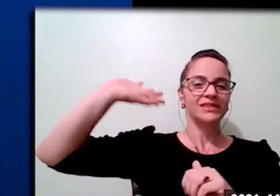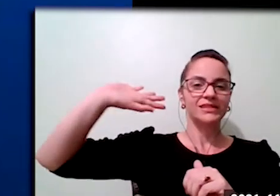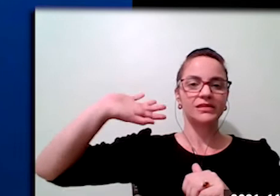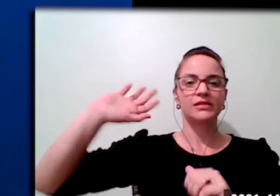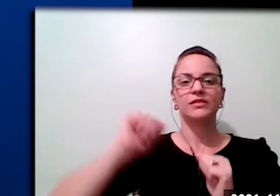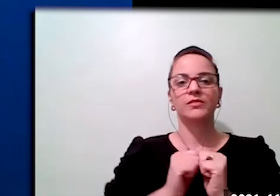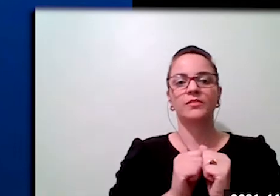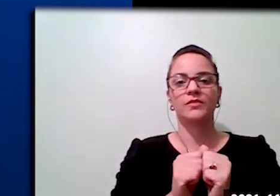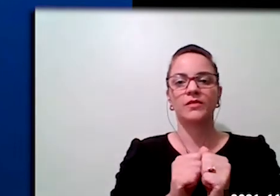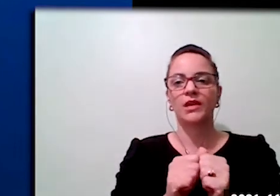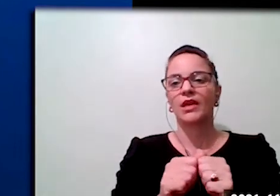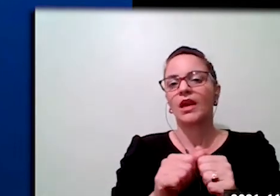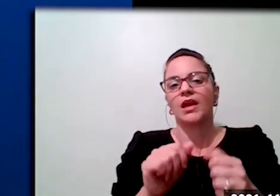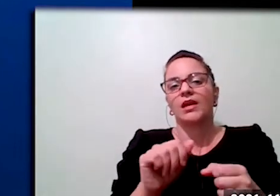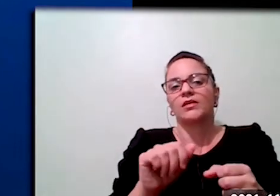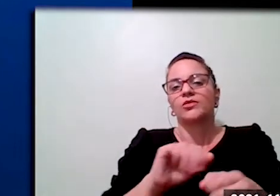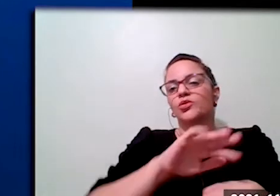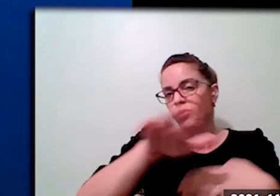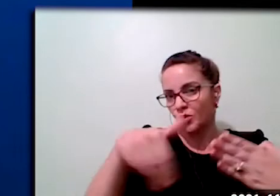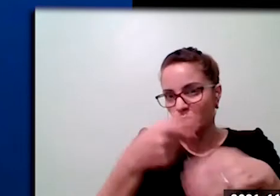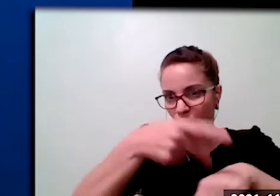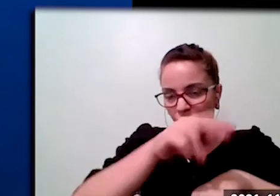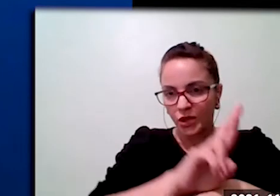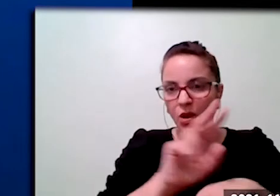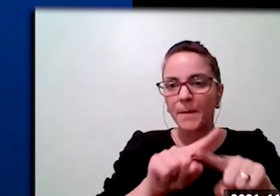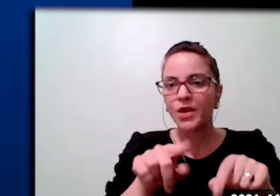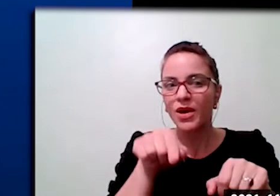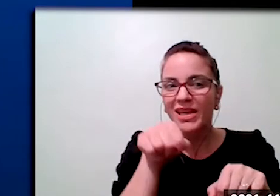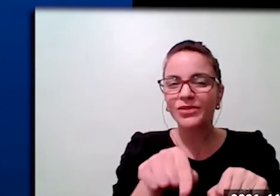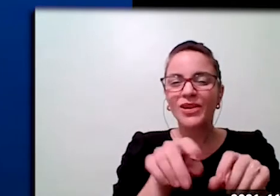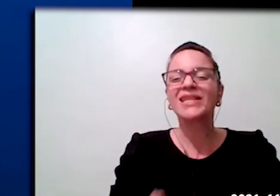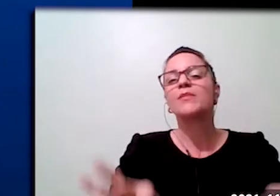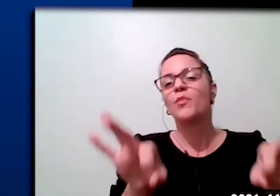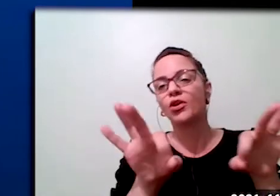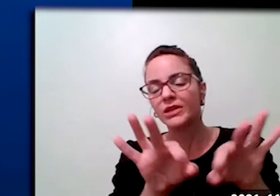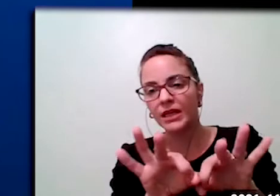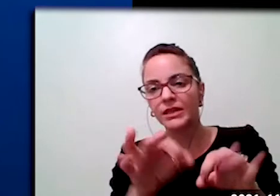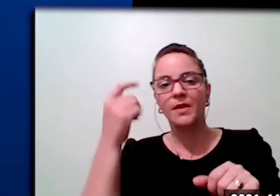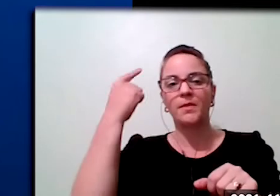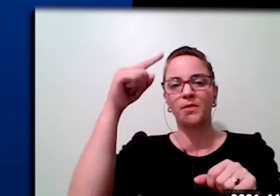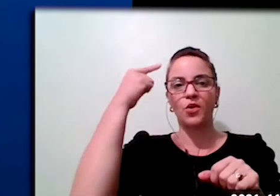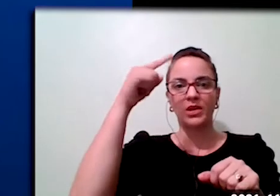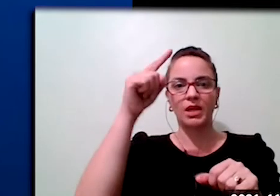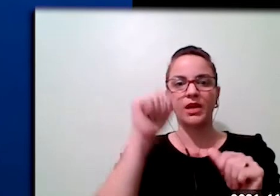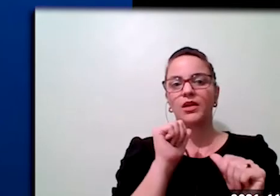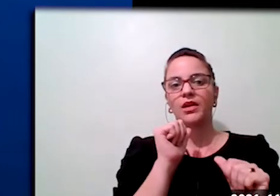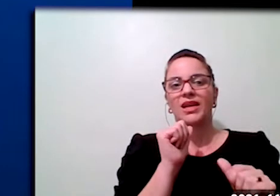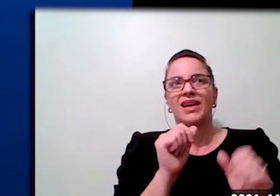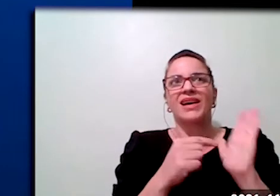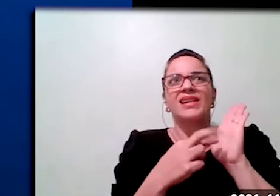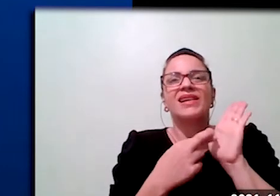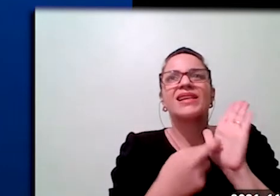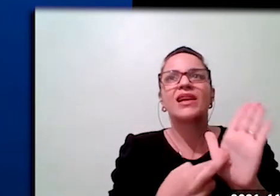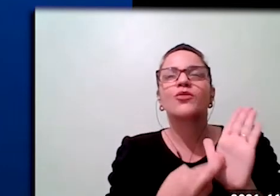and the little island was located. So this is something that's very important because it recognizes it's not just the island, it's the